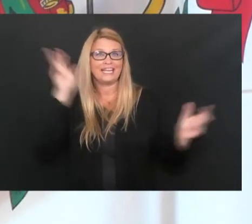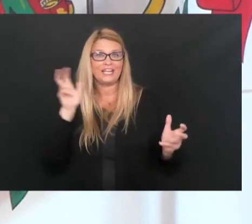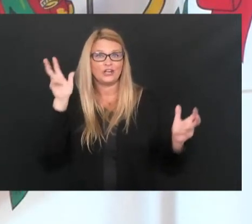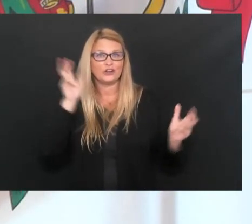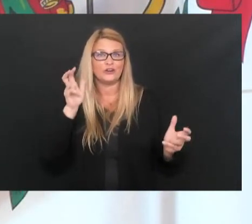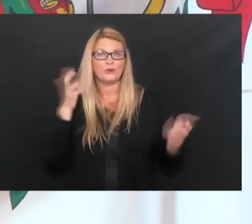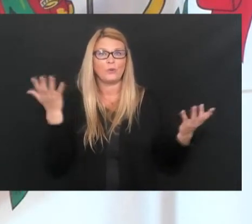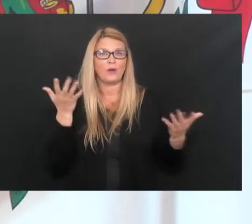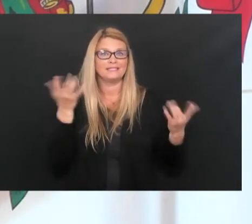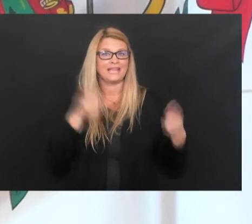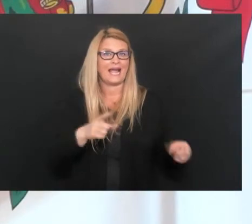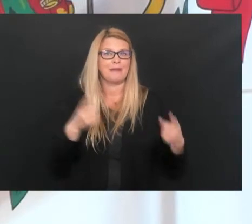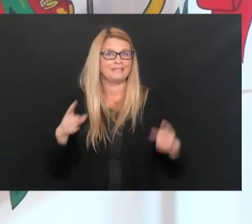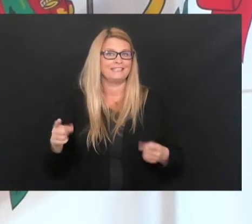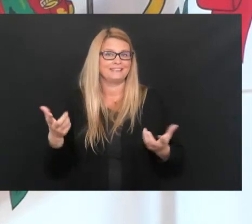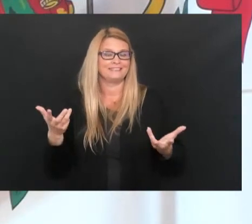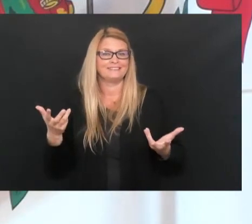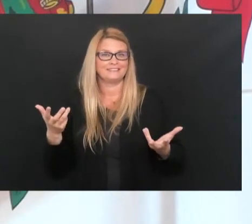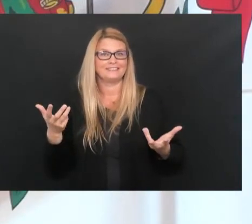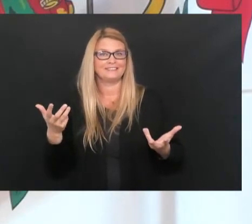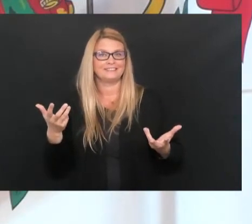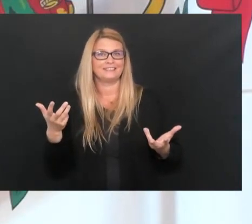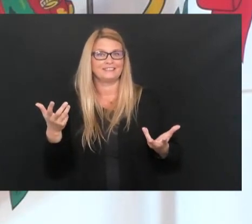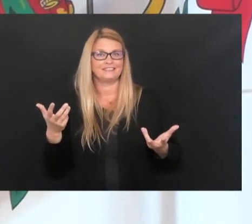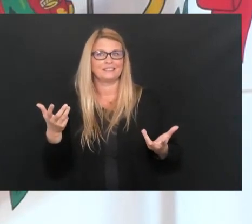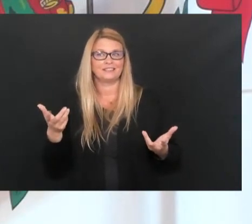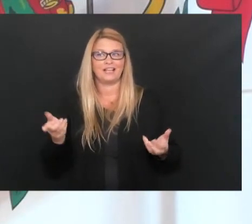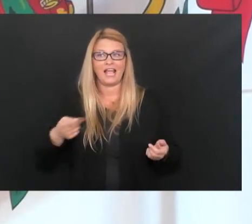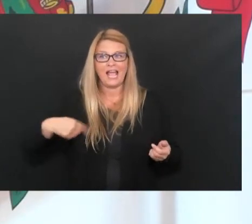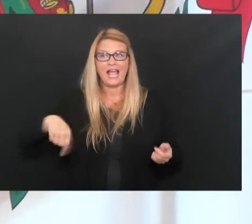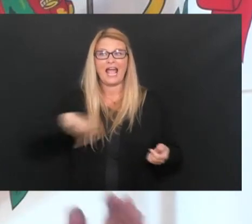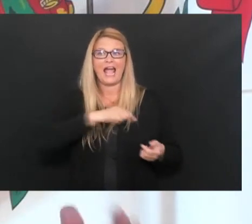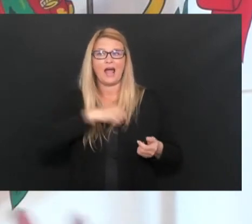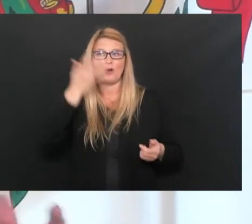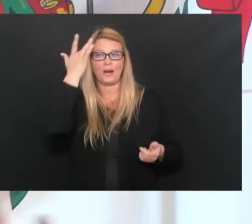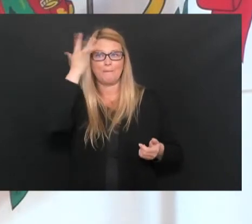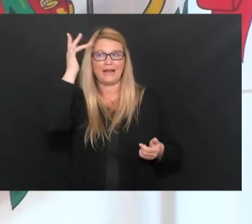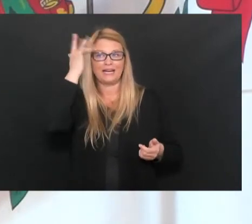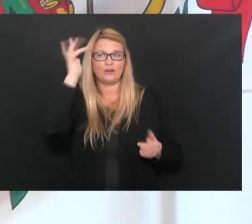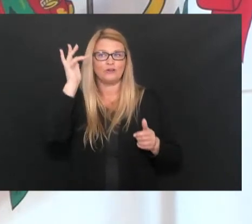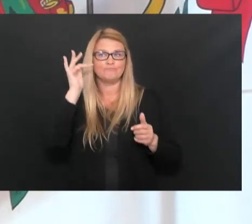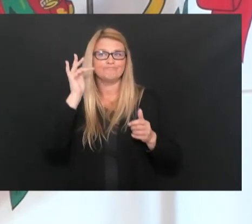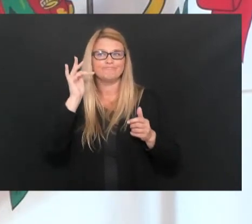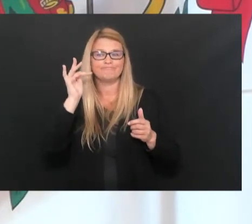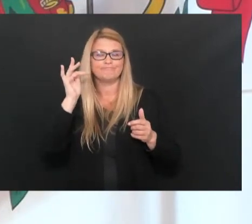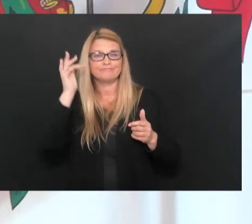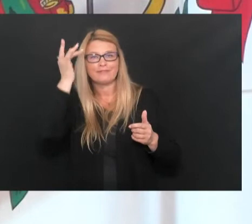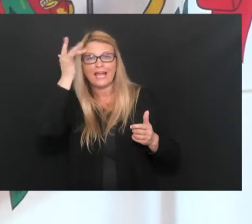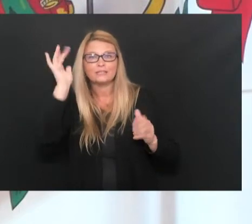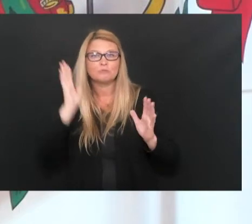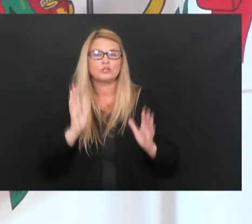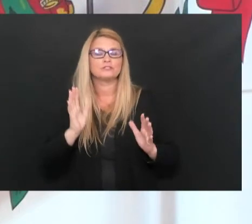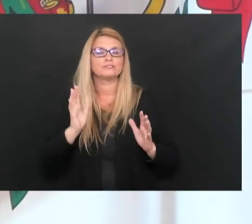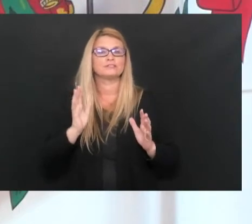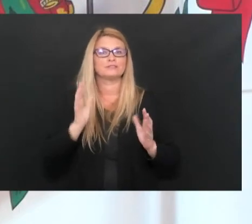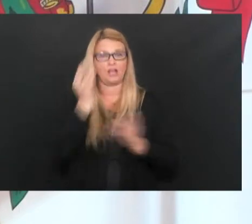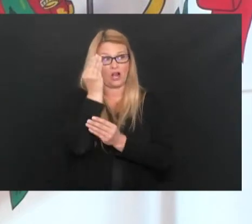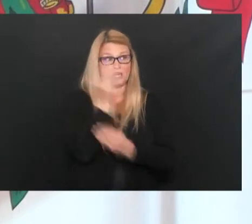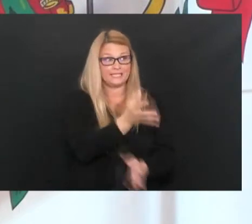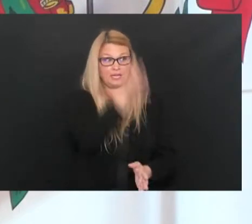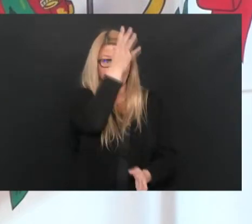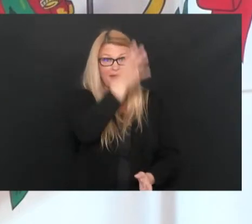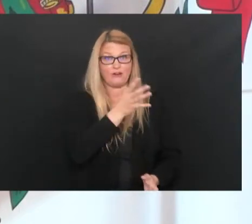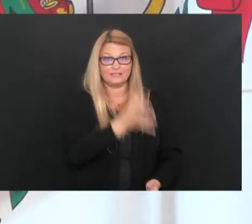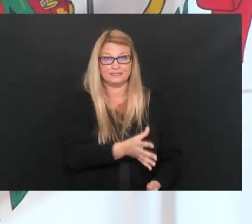what's really going on. Our medical experts are telling our parents, if these kids